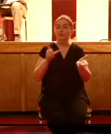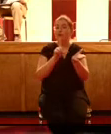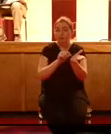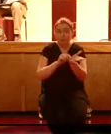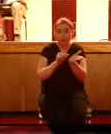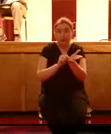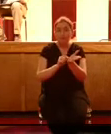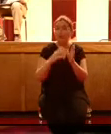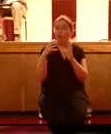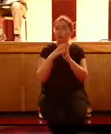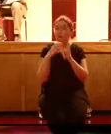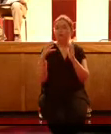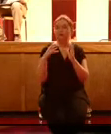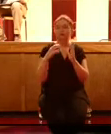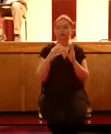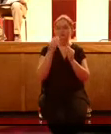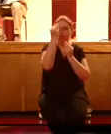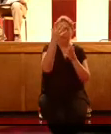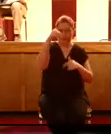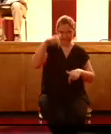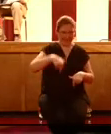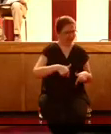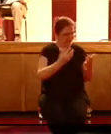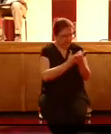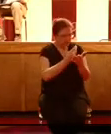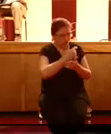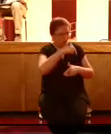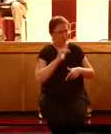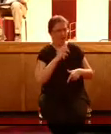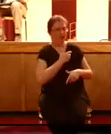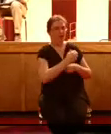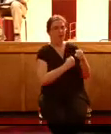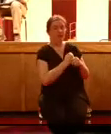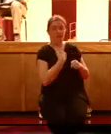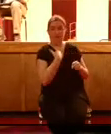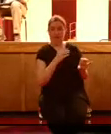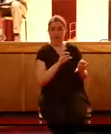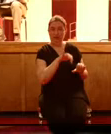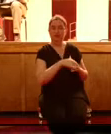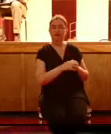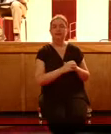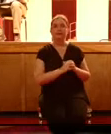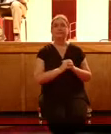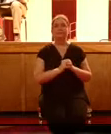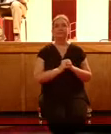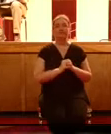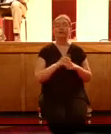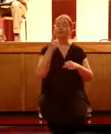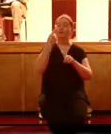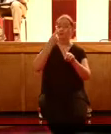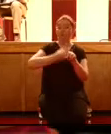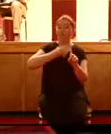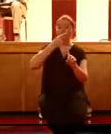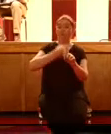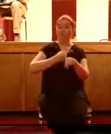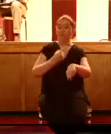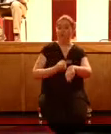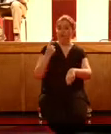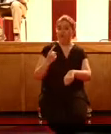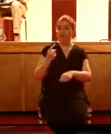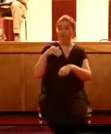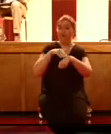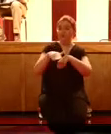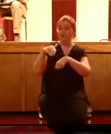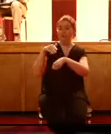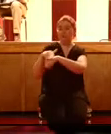newspaper saying this is what's new for this year, and I continue to do that. I do a newsletter for our employees once a month so that they don't know what's